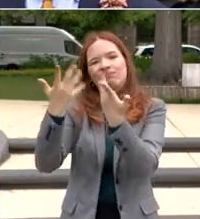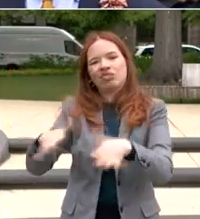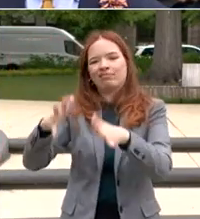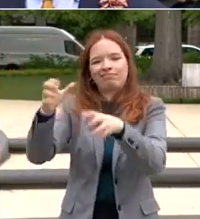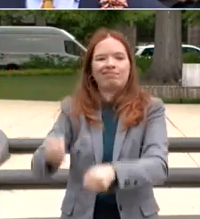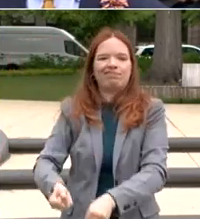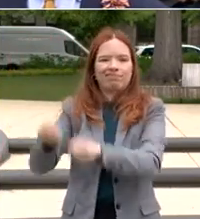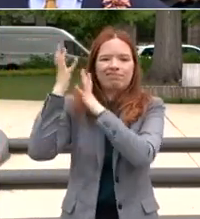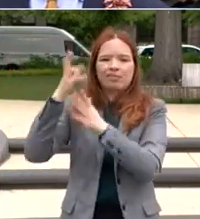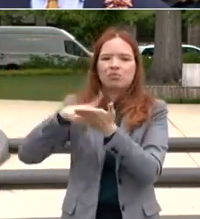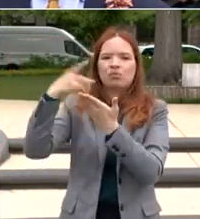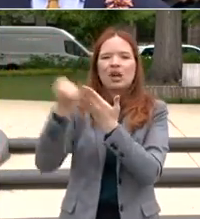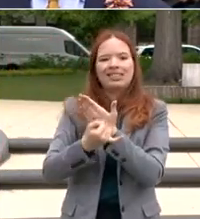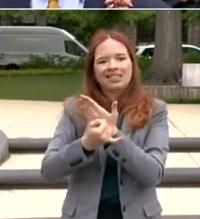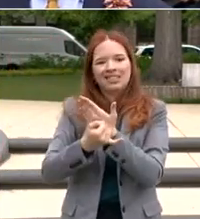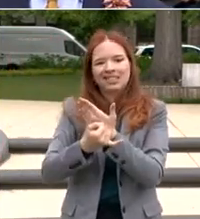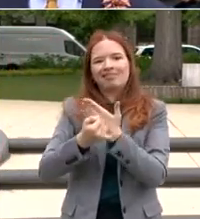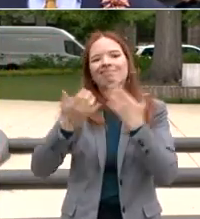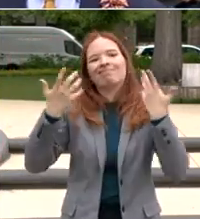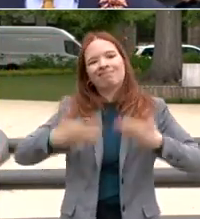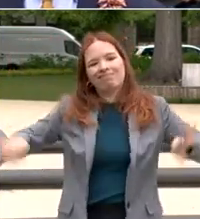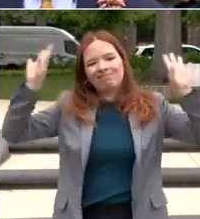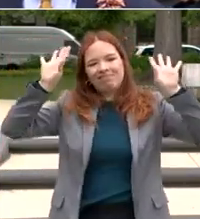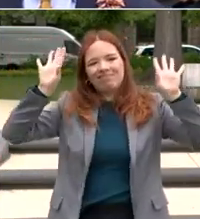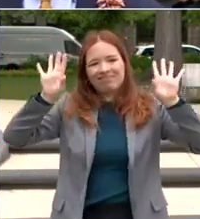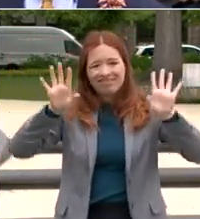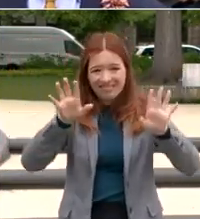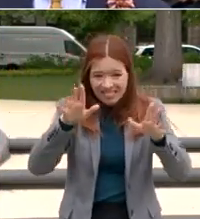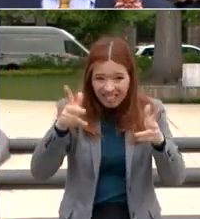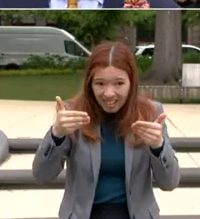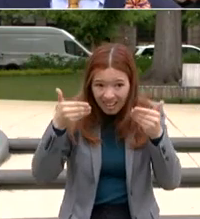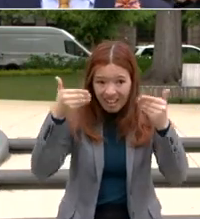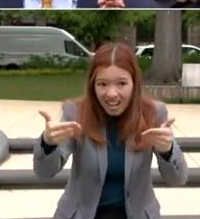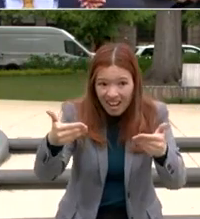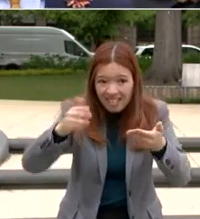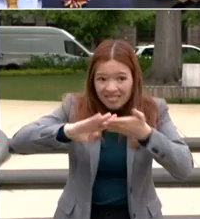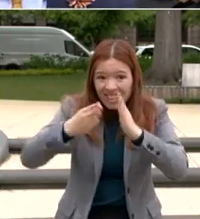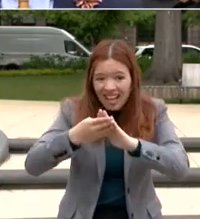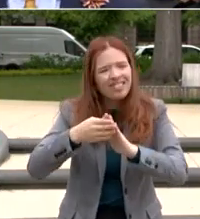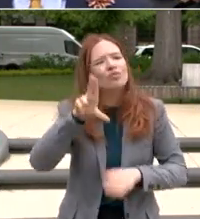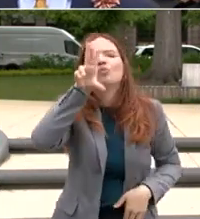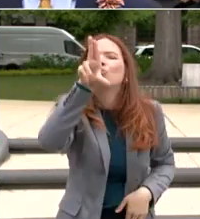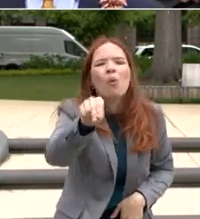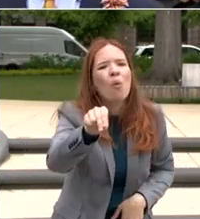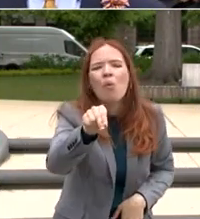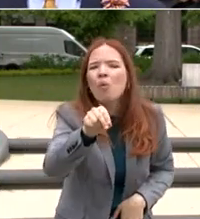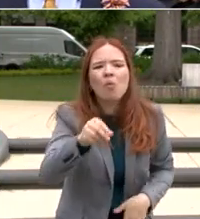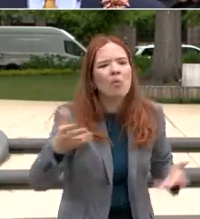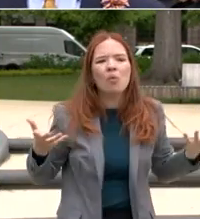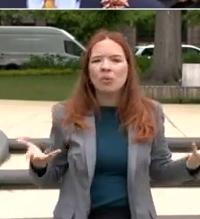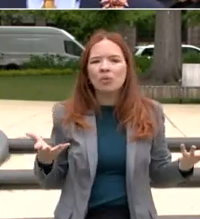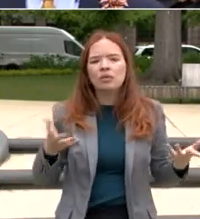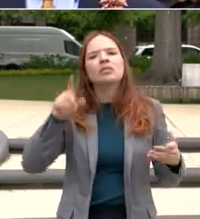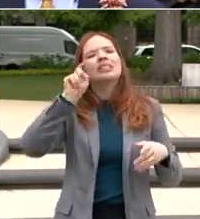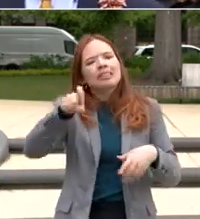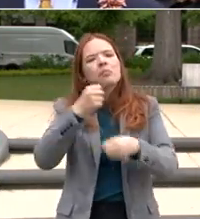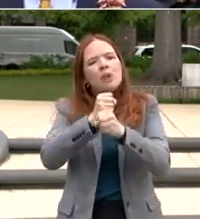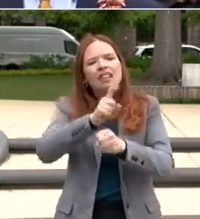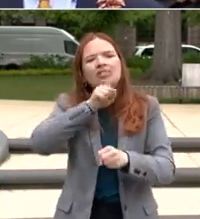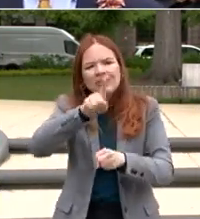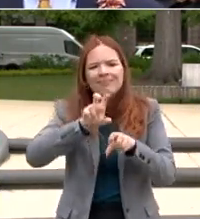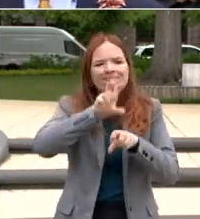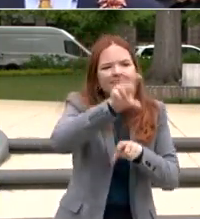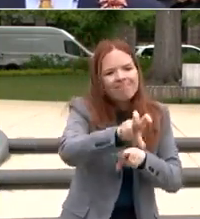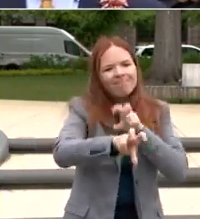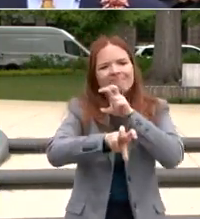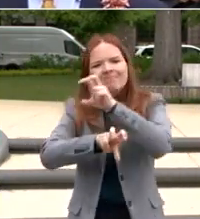move our city forward. We have to be smart right now to make the types of investments